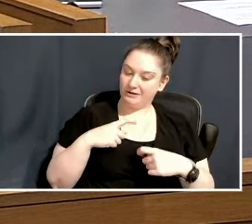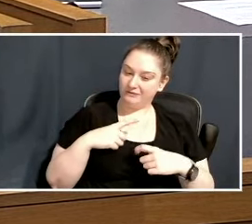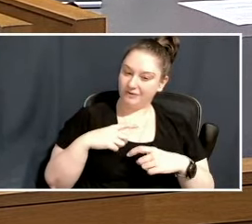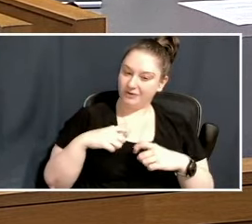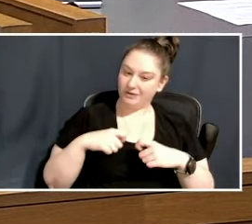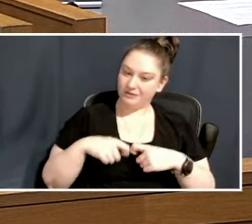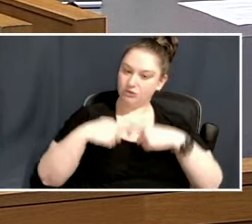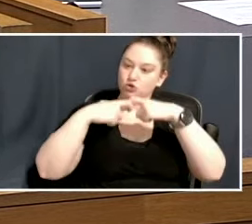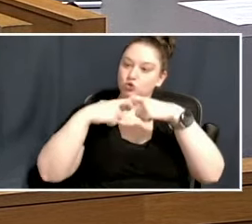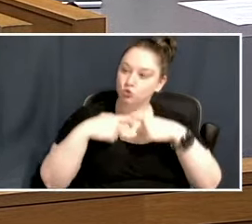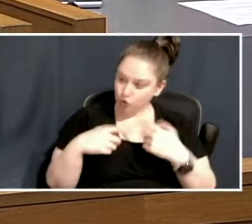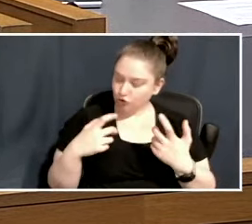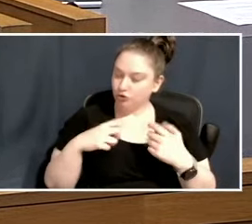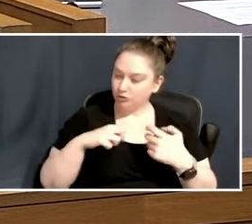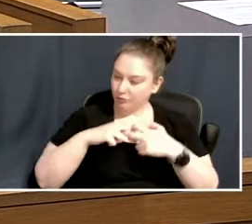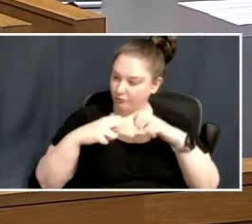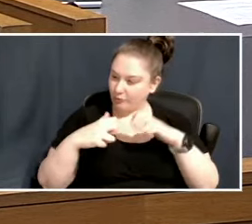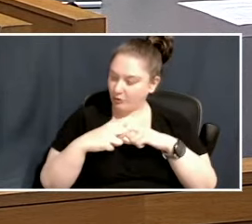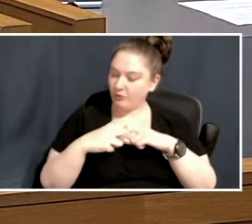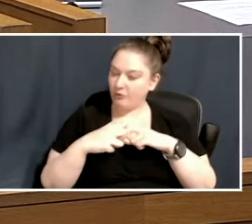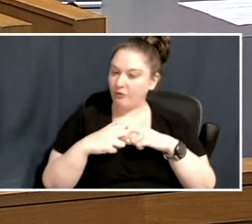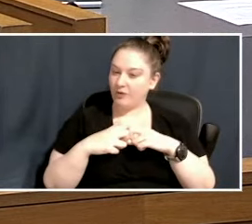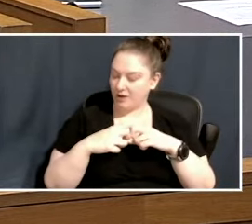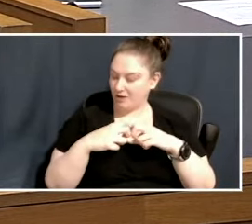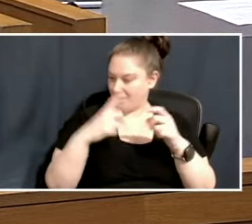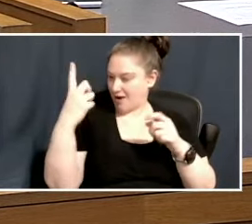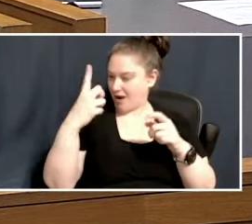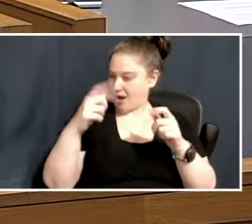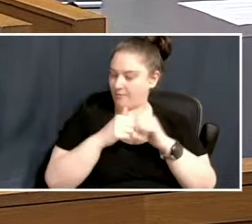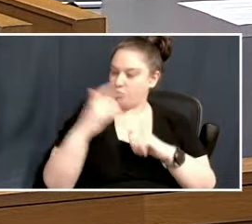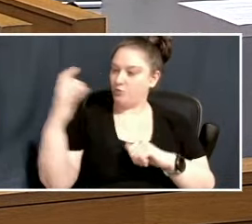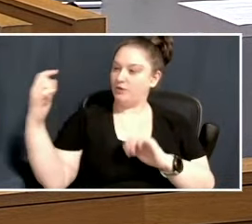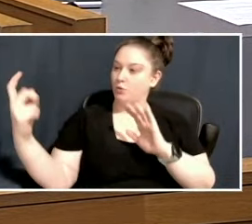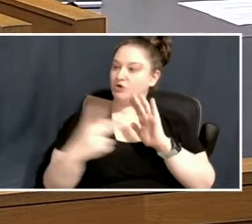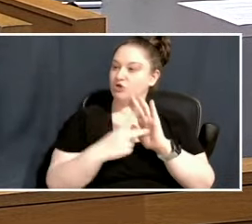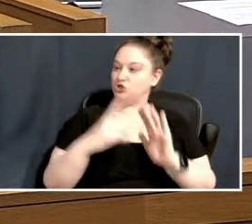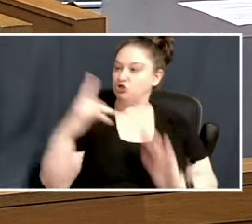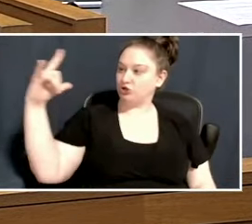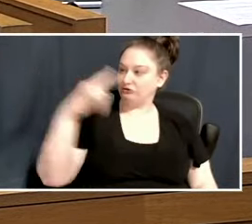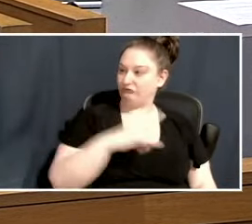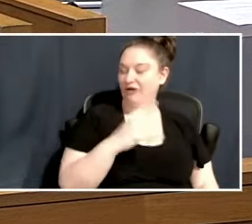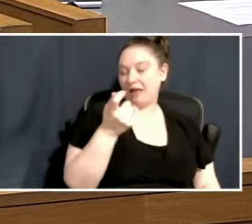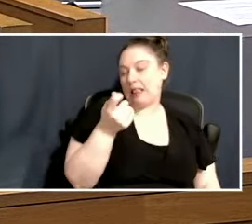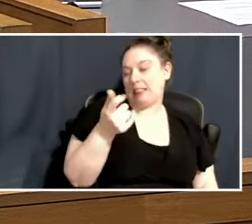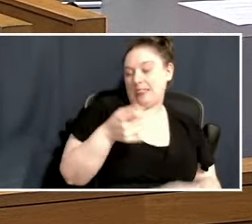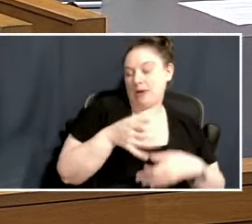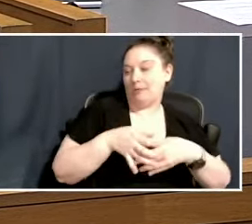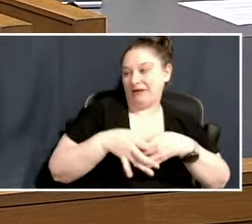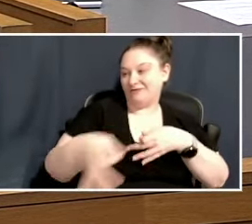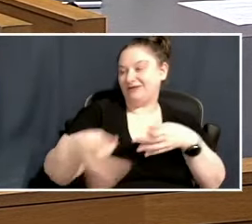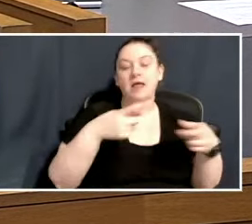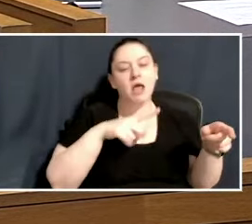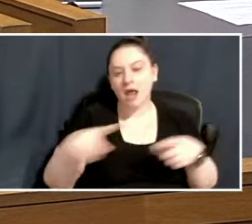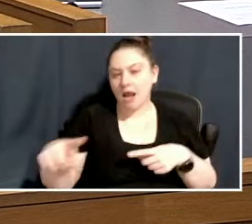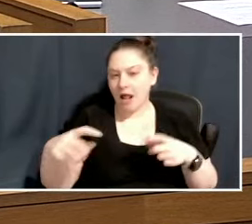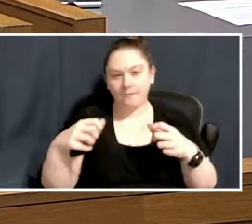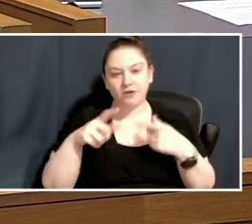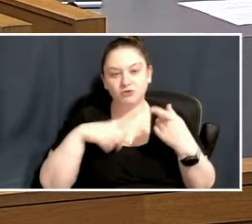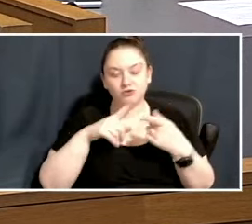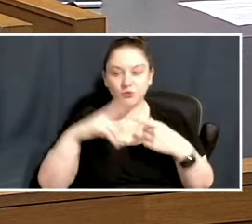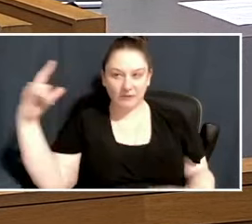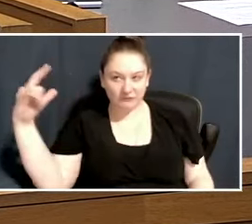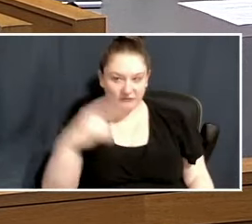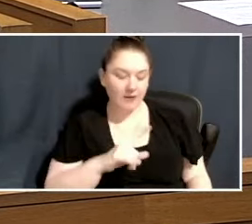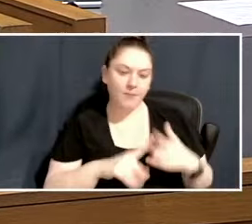flight, just a little bit of a delay, but that happens these days when you fly. It happens, but it all worked out in the